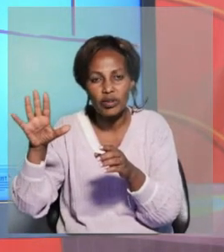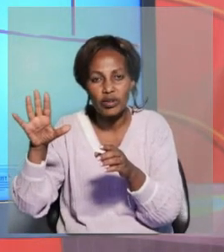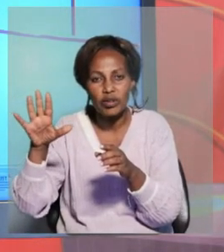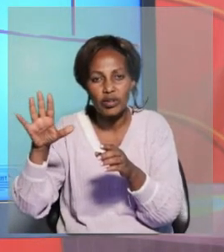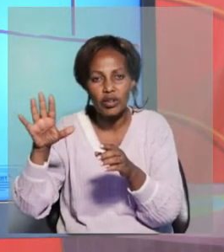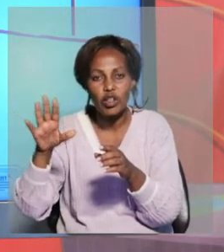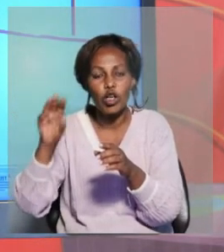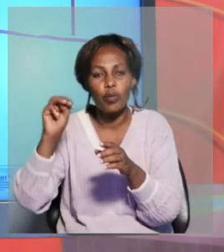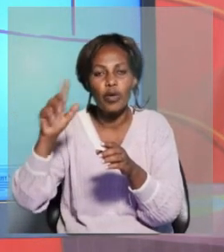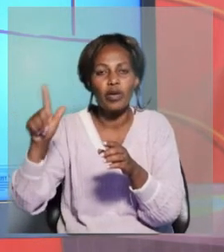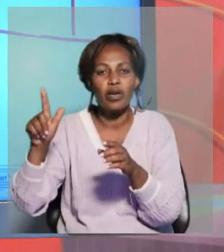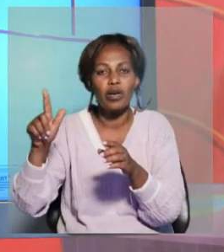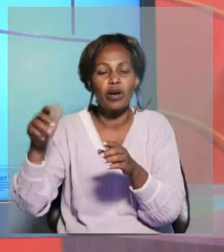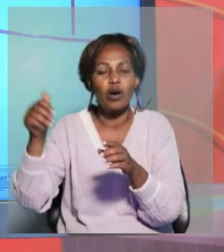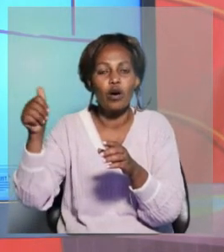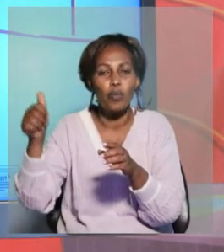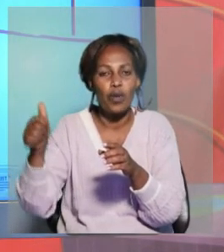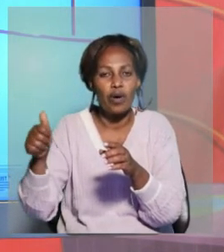0.05 milliampere.